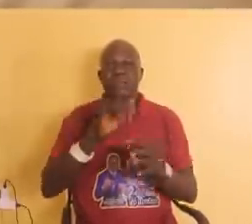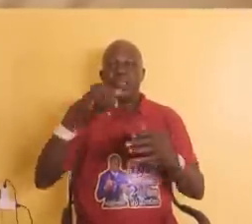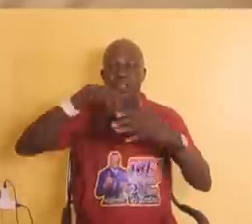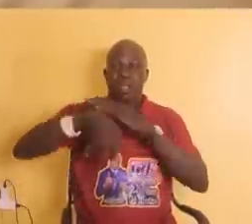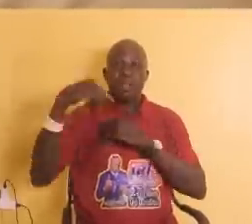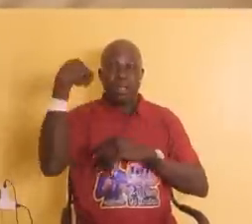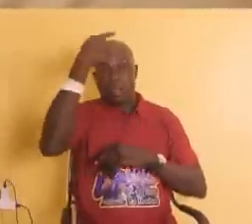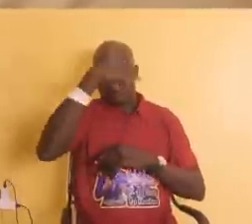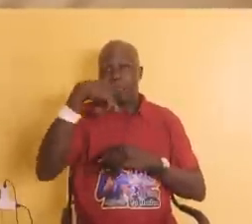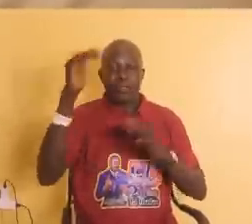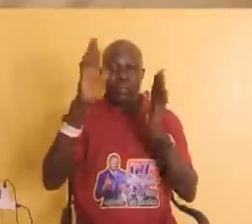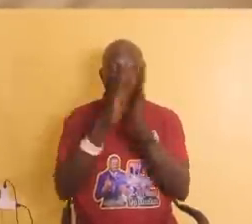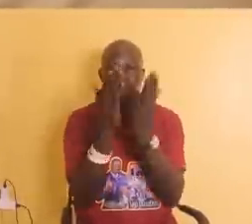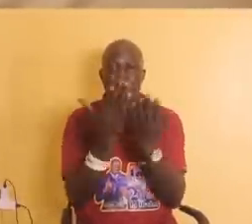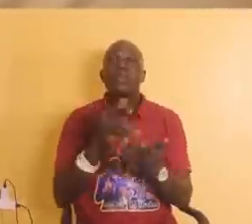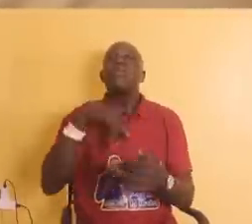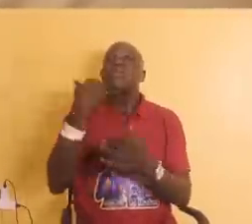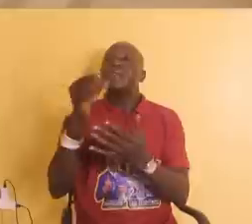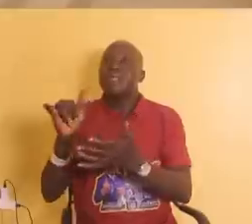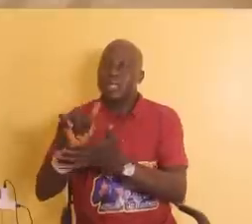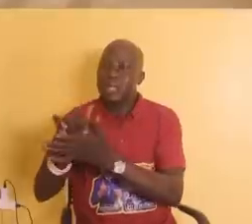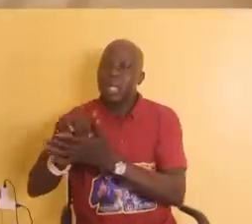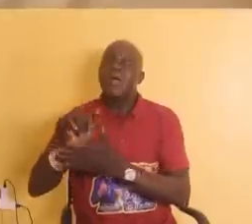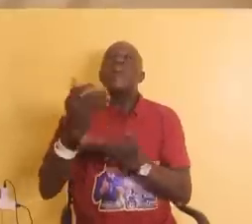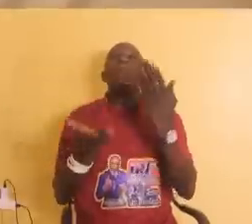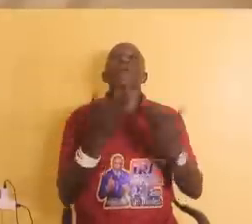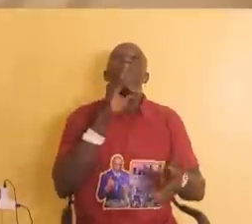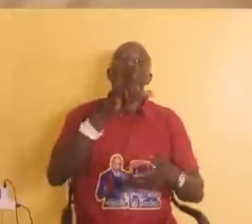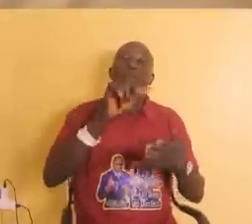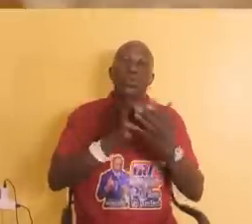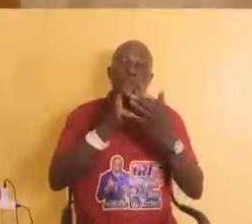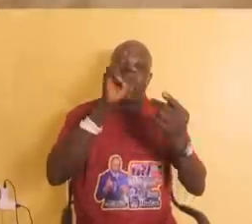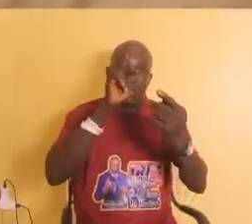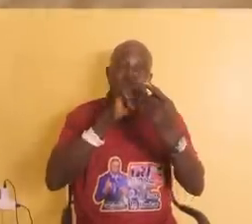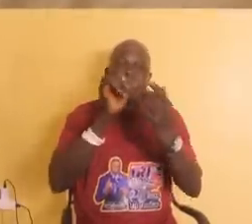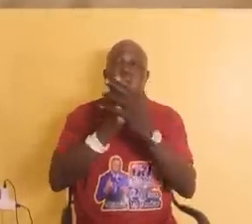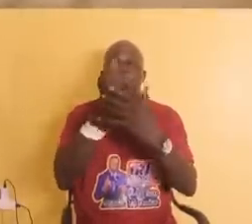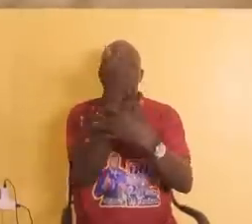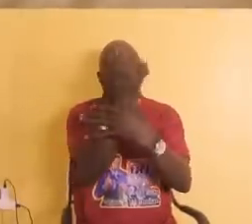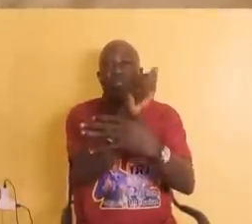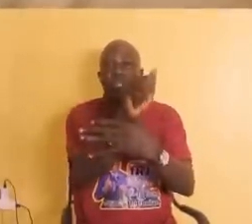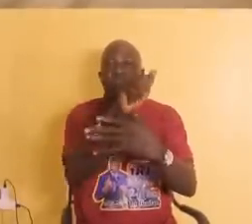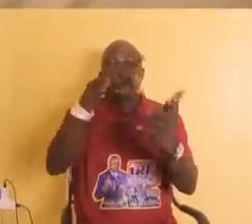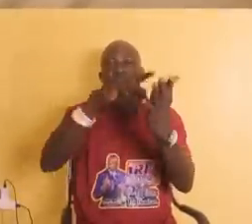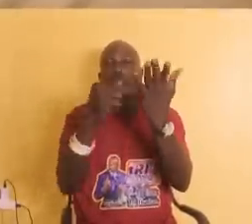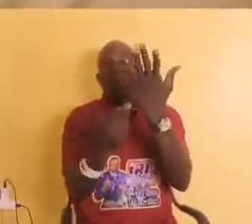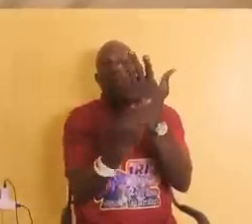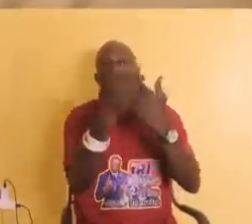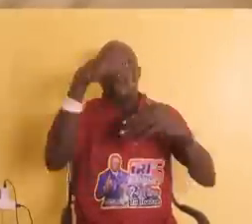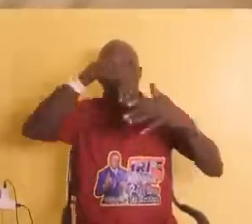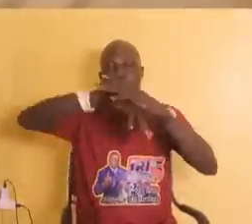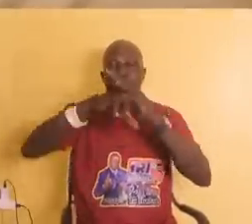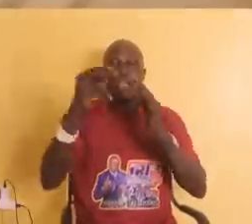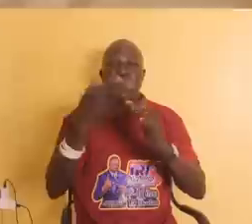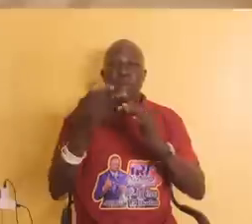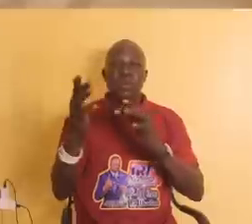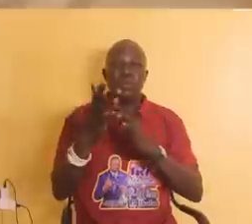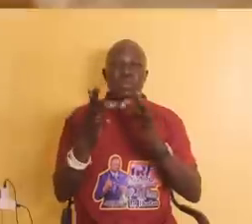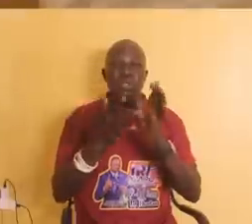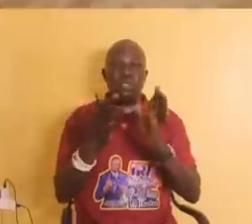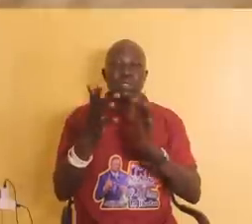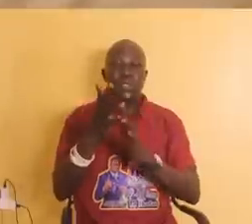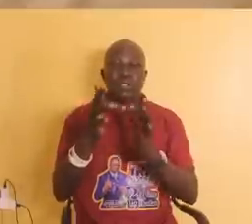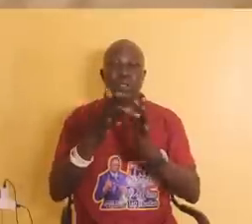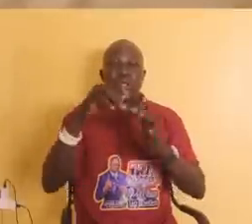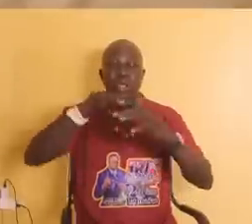Facebook. You are on Facebook. Wa hi wi pe o type for ami. You type your amen. Wa de share program. And share the program. Era bi ma ja. In the name of Jesus.